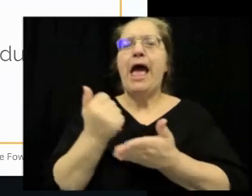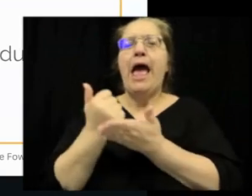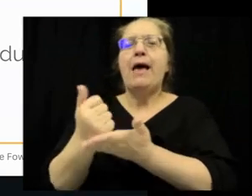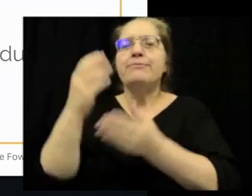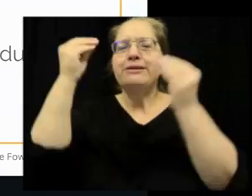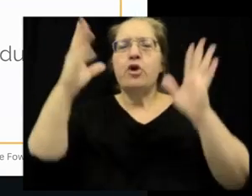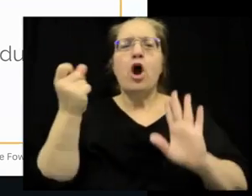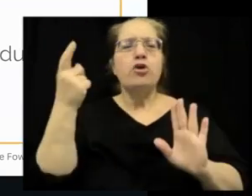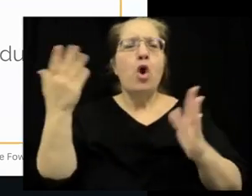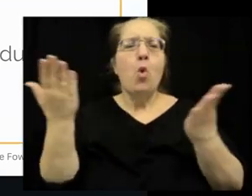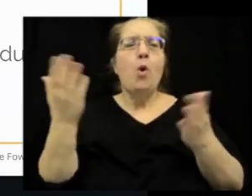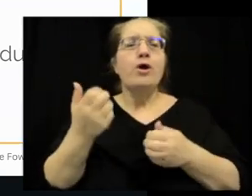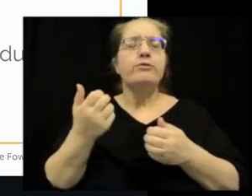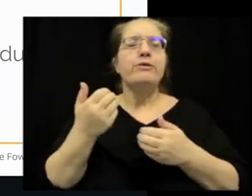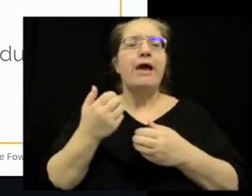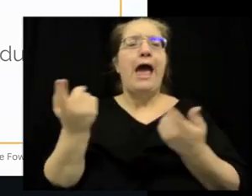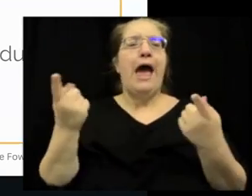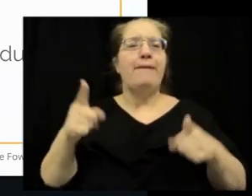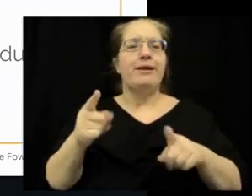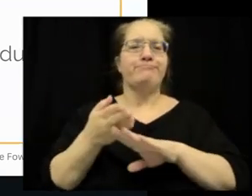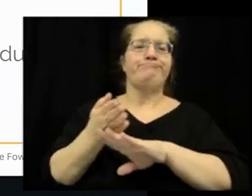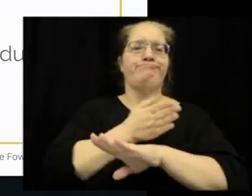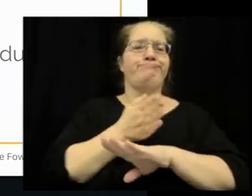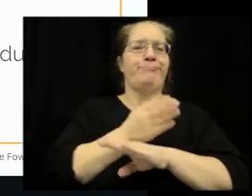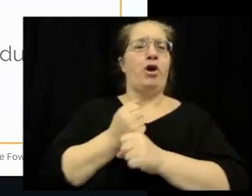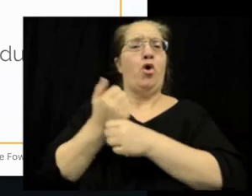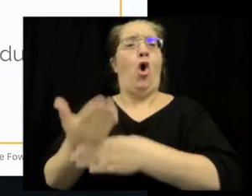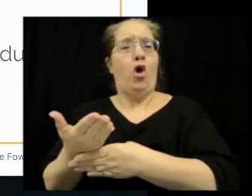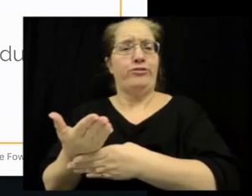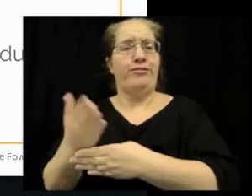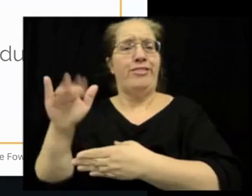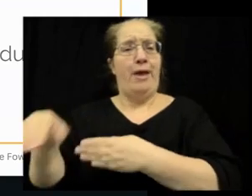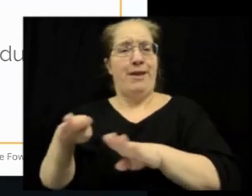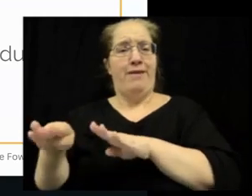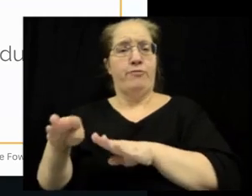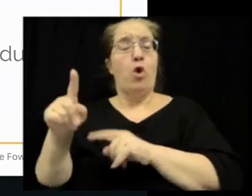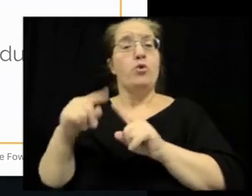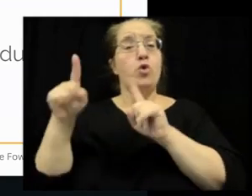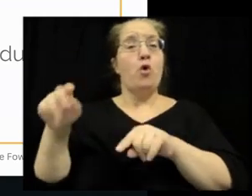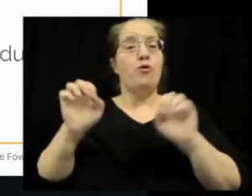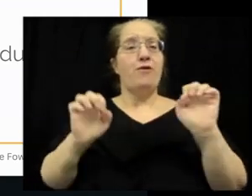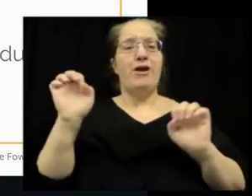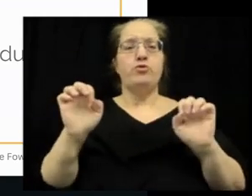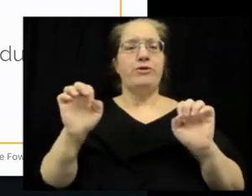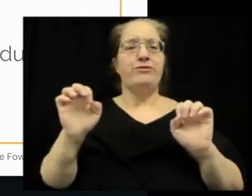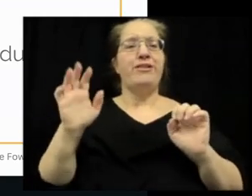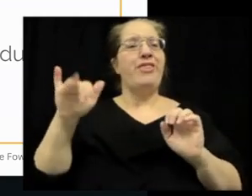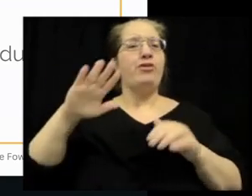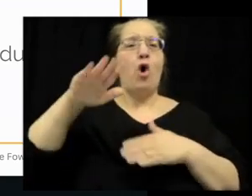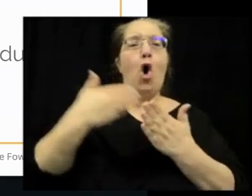happening that's causing it. When you get an evaluation done, that is all in the